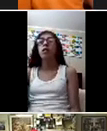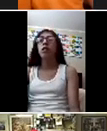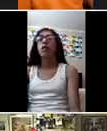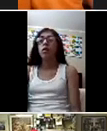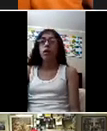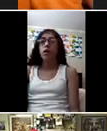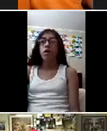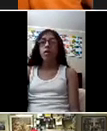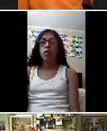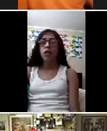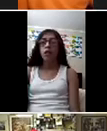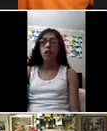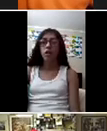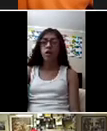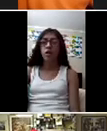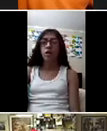and faithfulness.